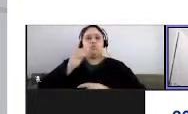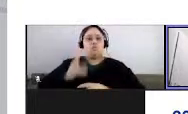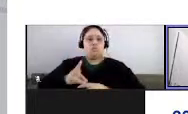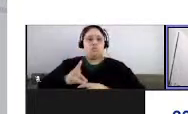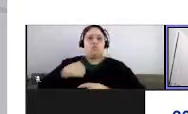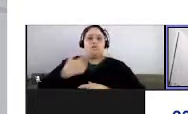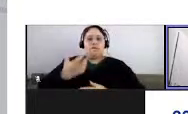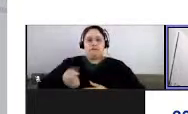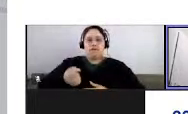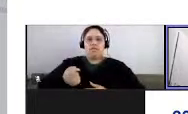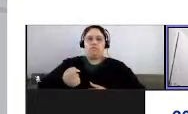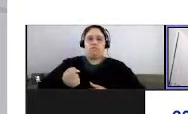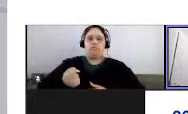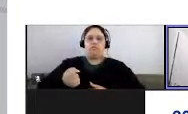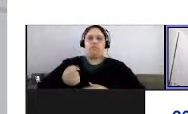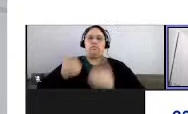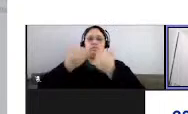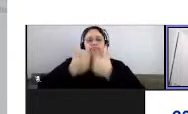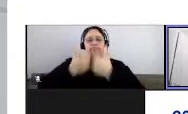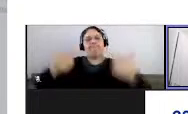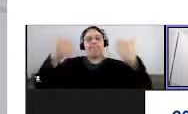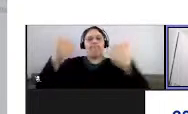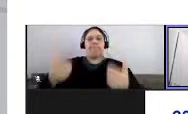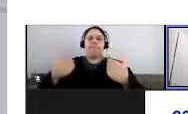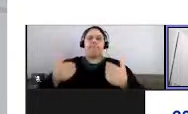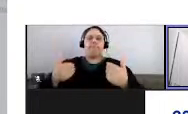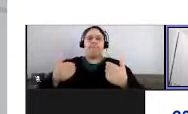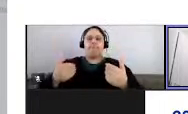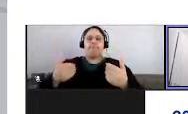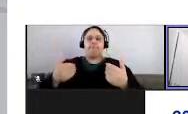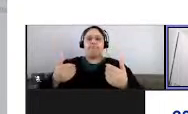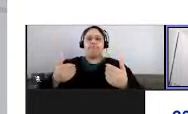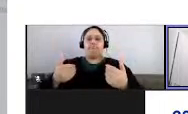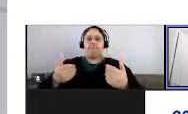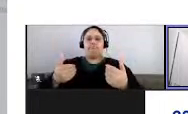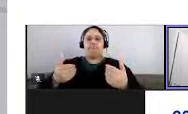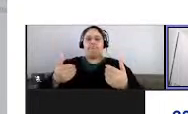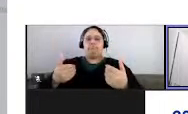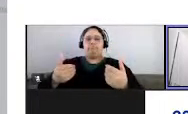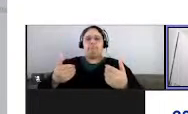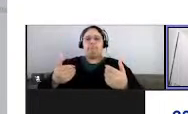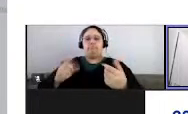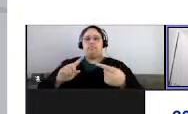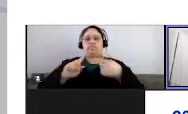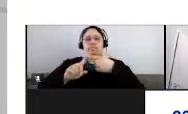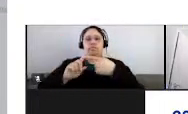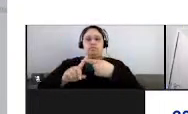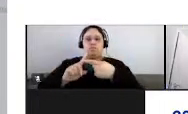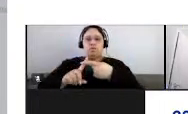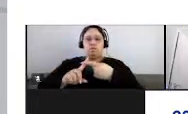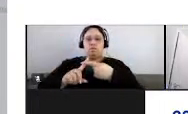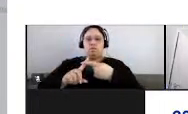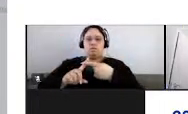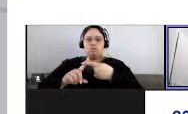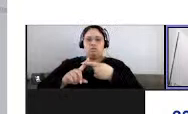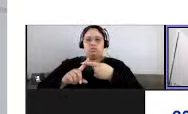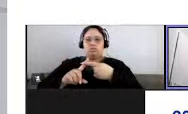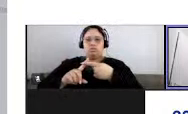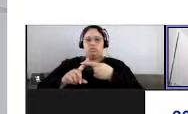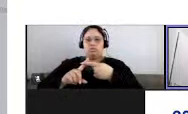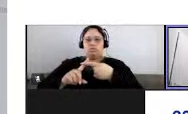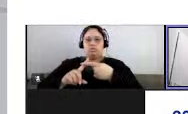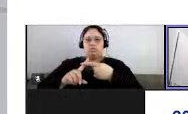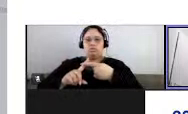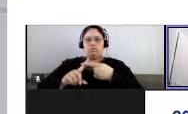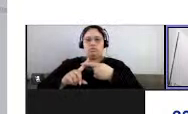have split the energy group into two. So the first one is on